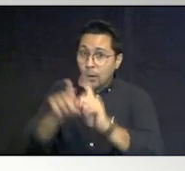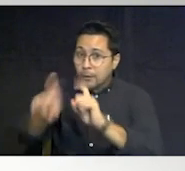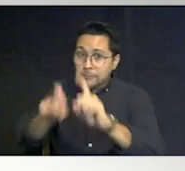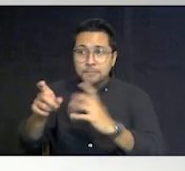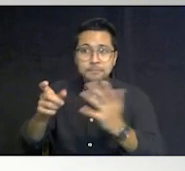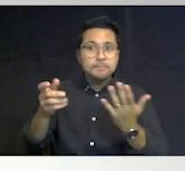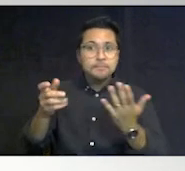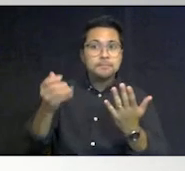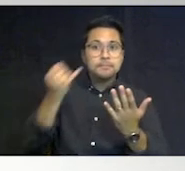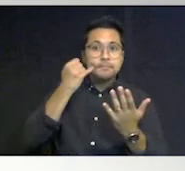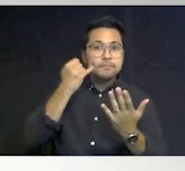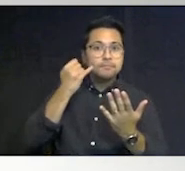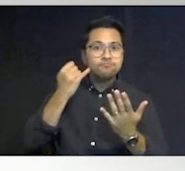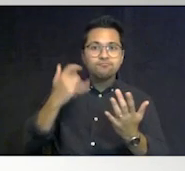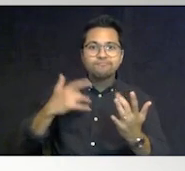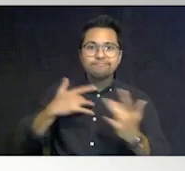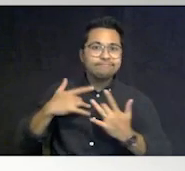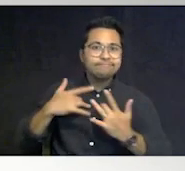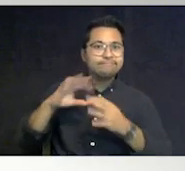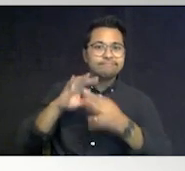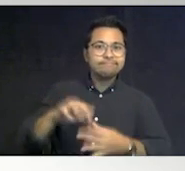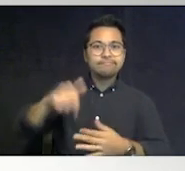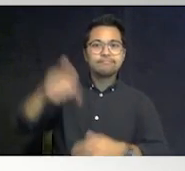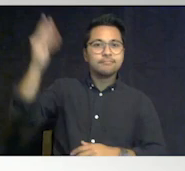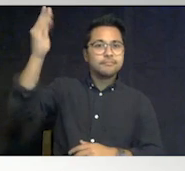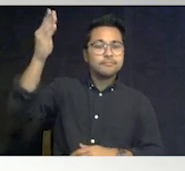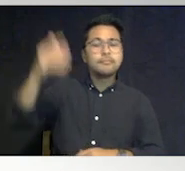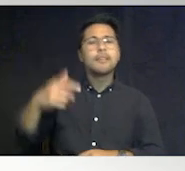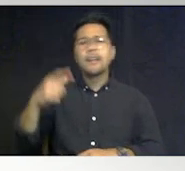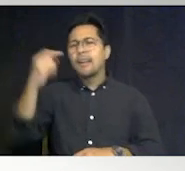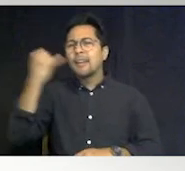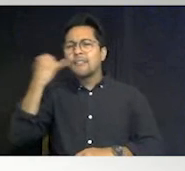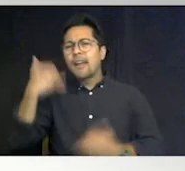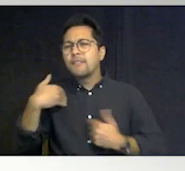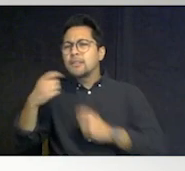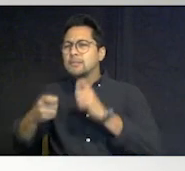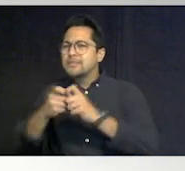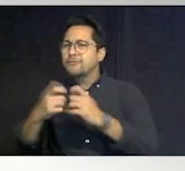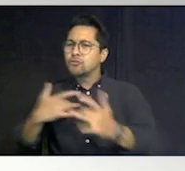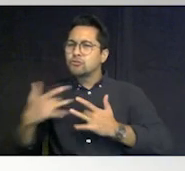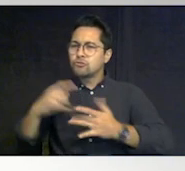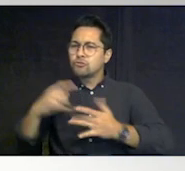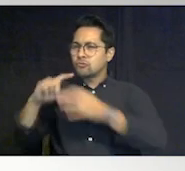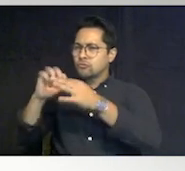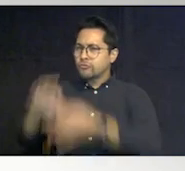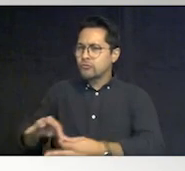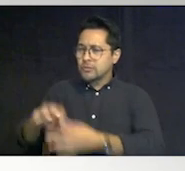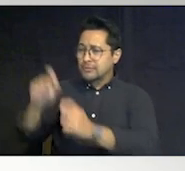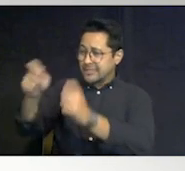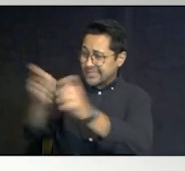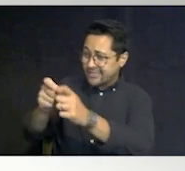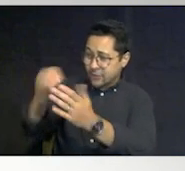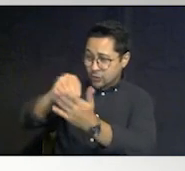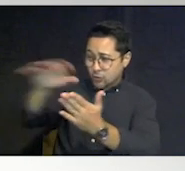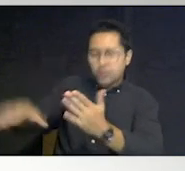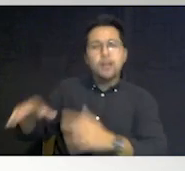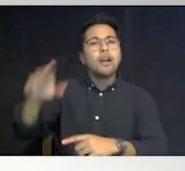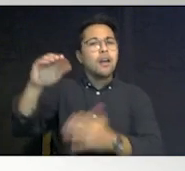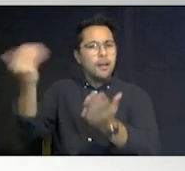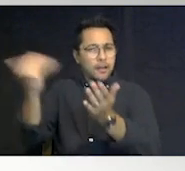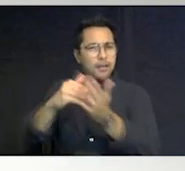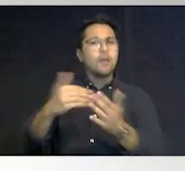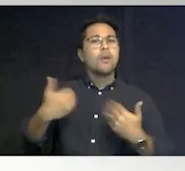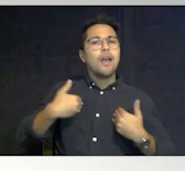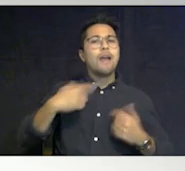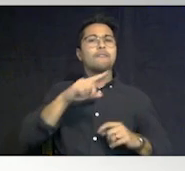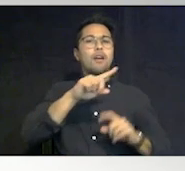have about today's presentation. If you have specific concerns regarding specific students, again, Jennifer Barnhill has